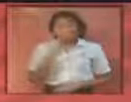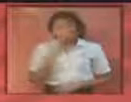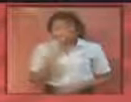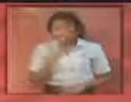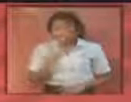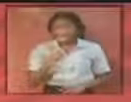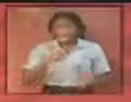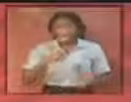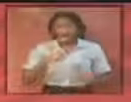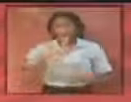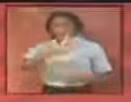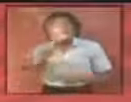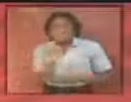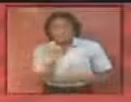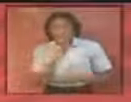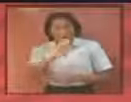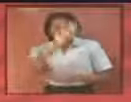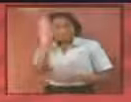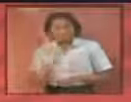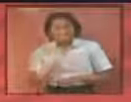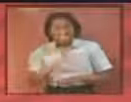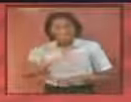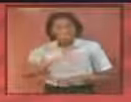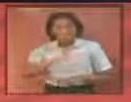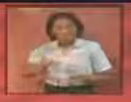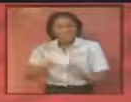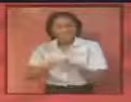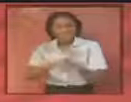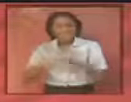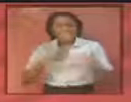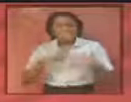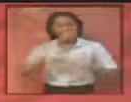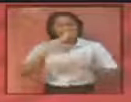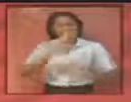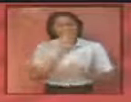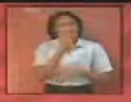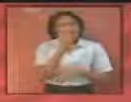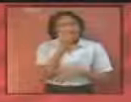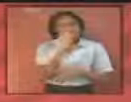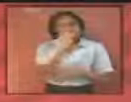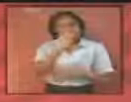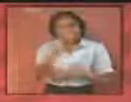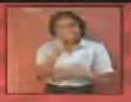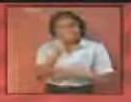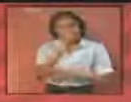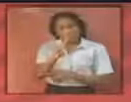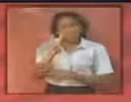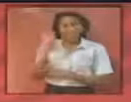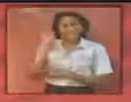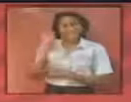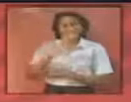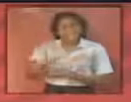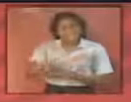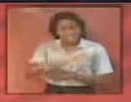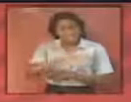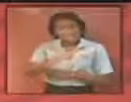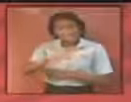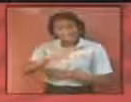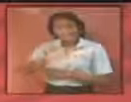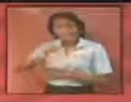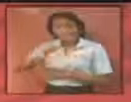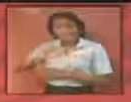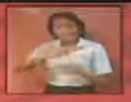time. And there are now more than 1,200 slightly different versions, named versions of the virus, which we call